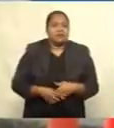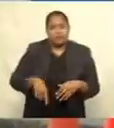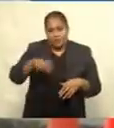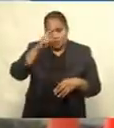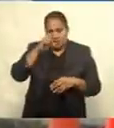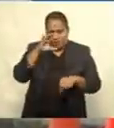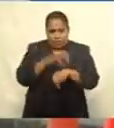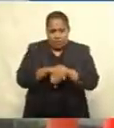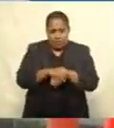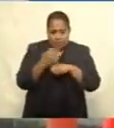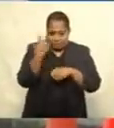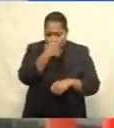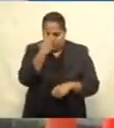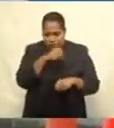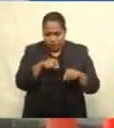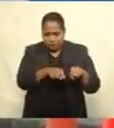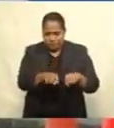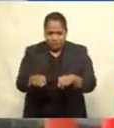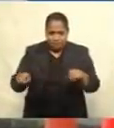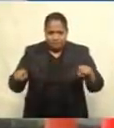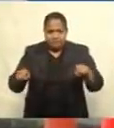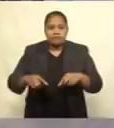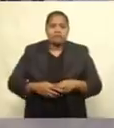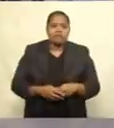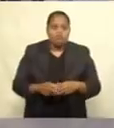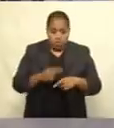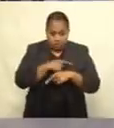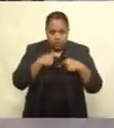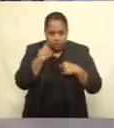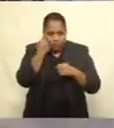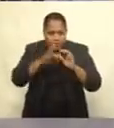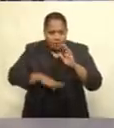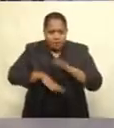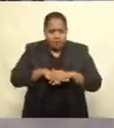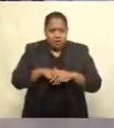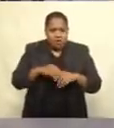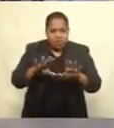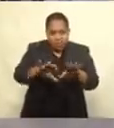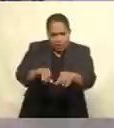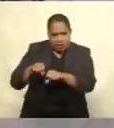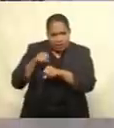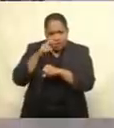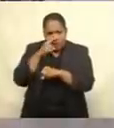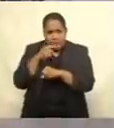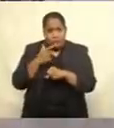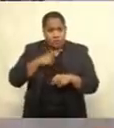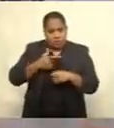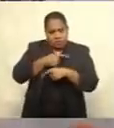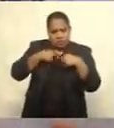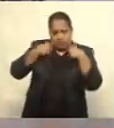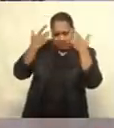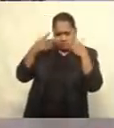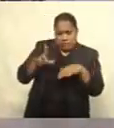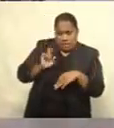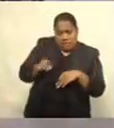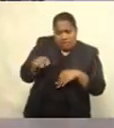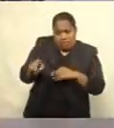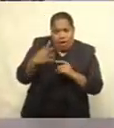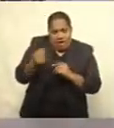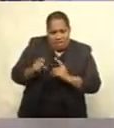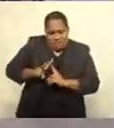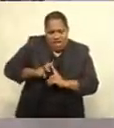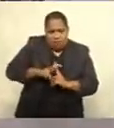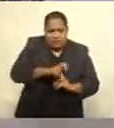We are also mindful when arresting people because we do not know if they are carrying the virus or not.